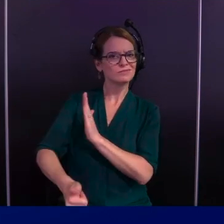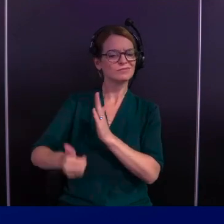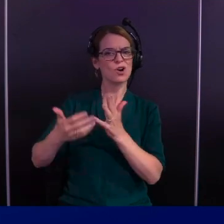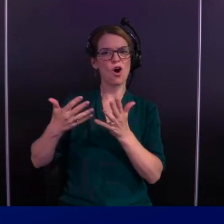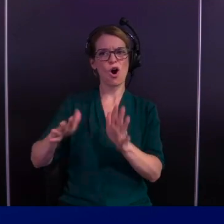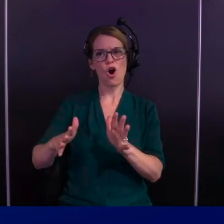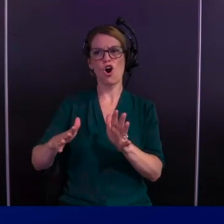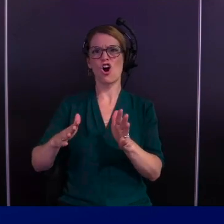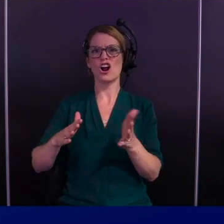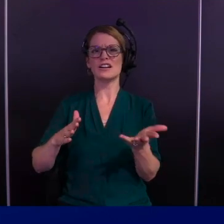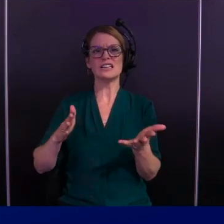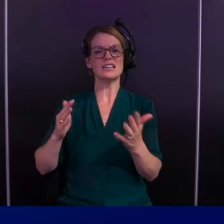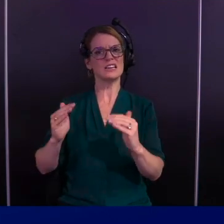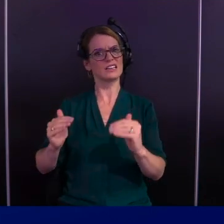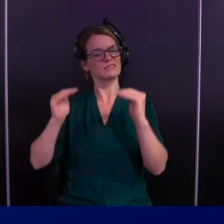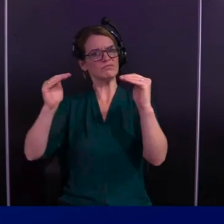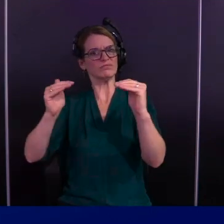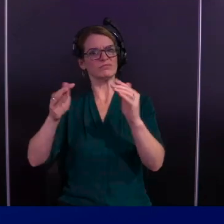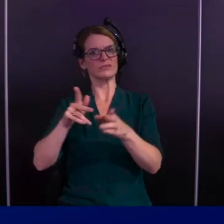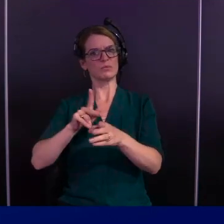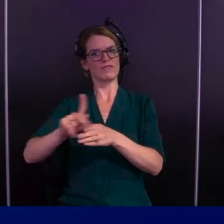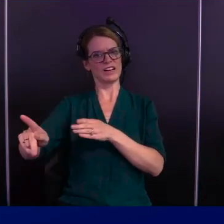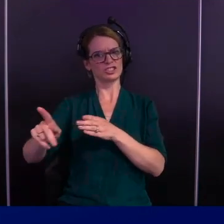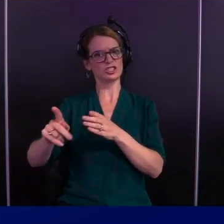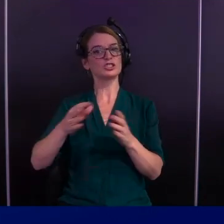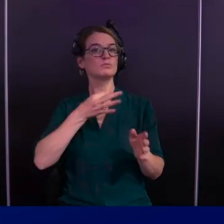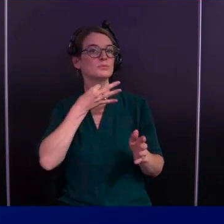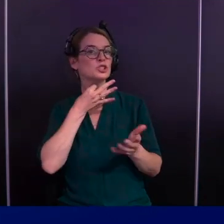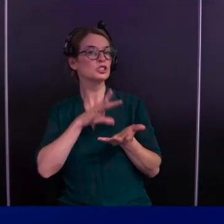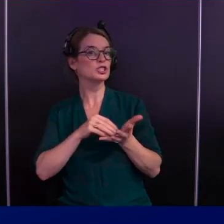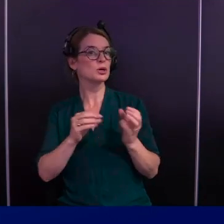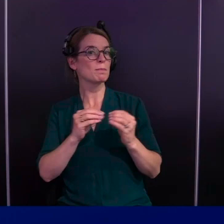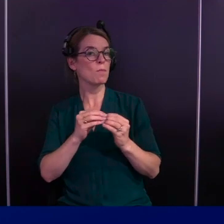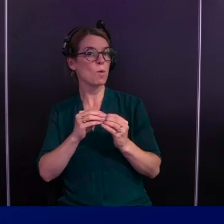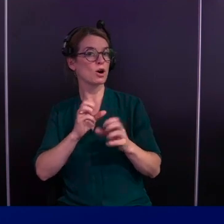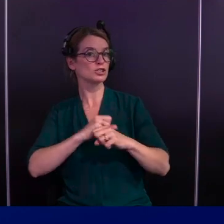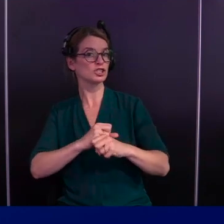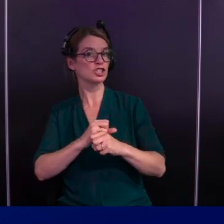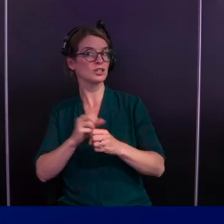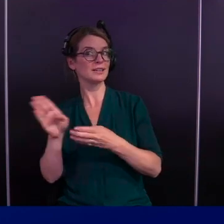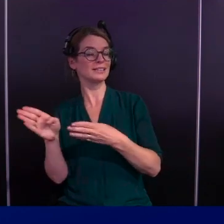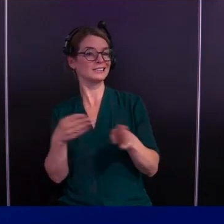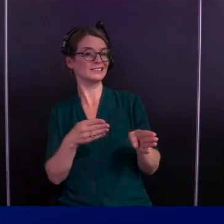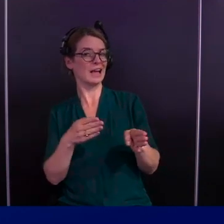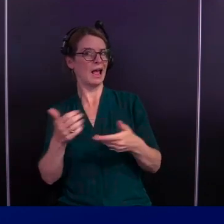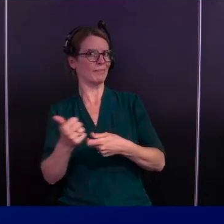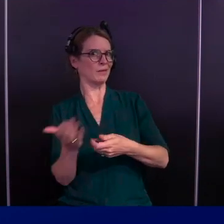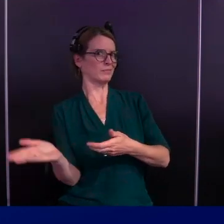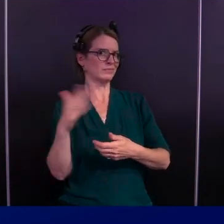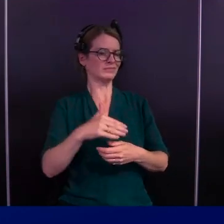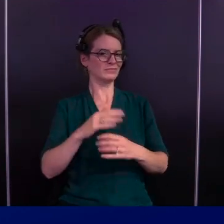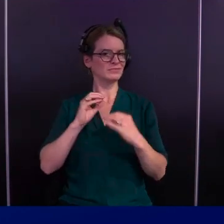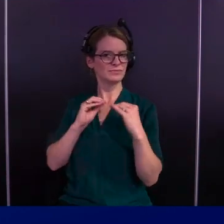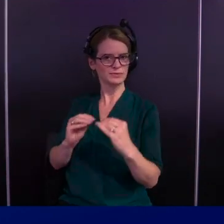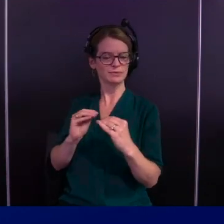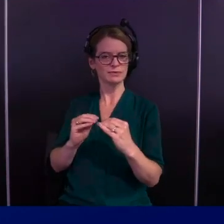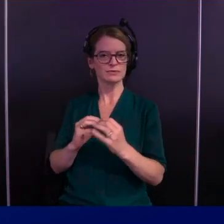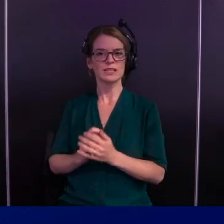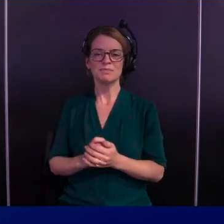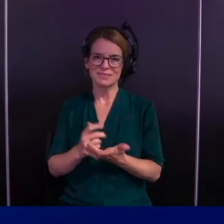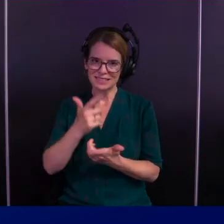about security and helping to get them into that career path. And speaking about different types of backgrounds, it's really cool because as